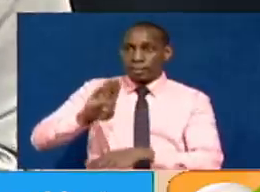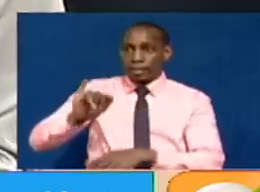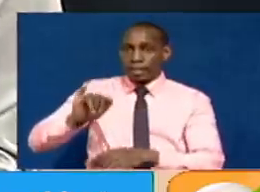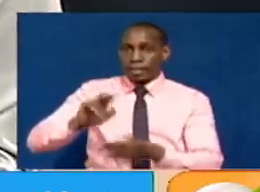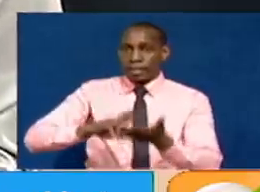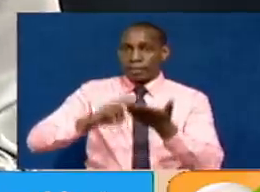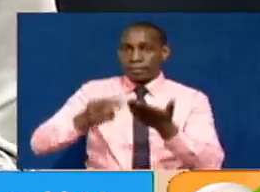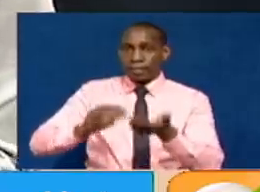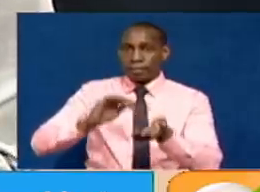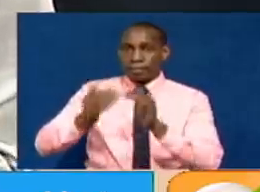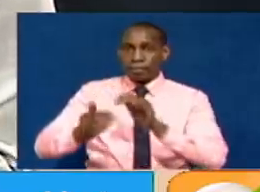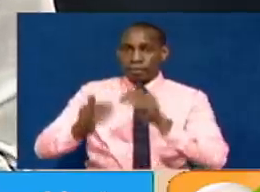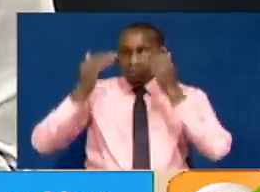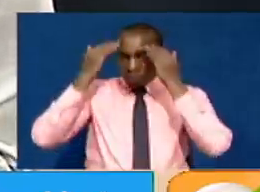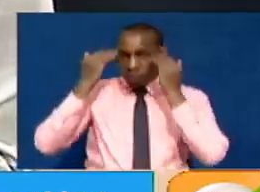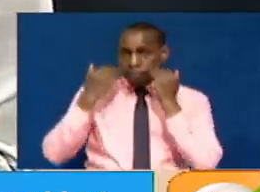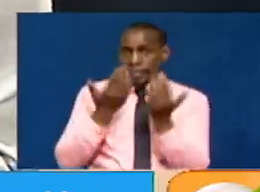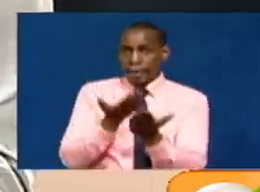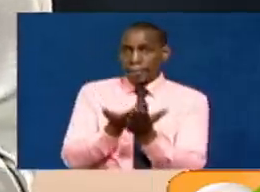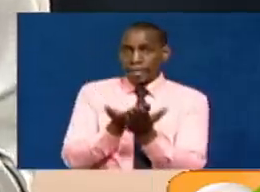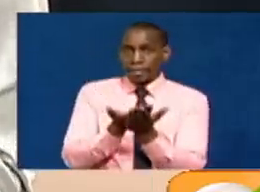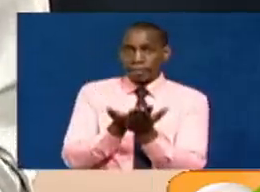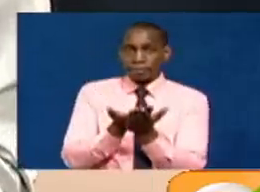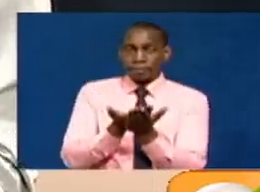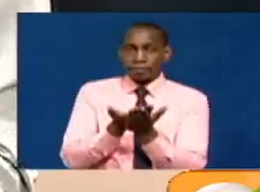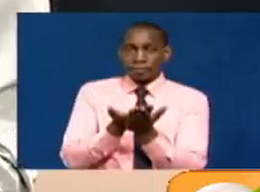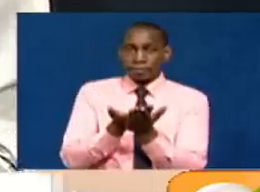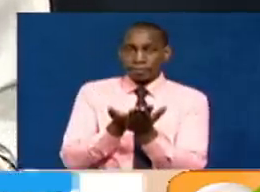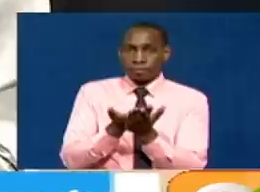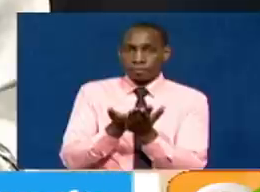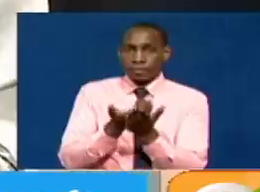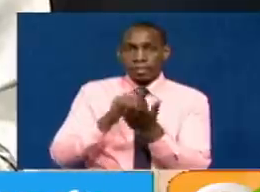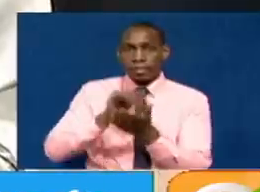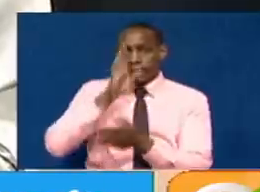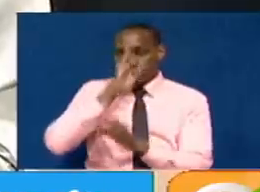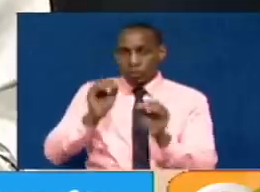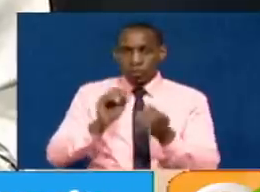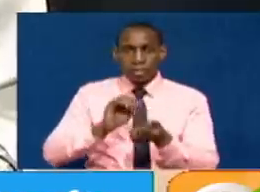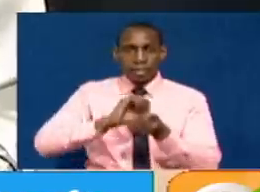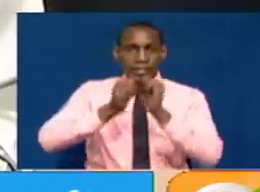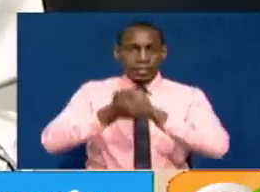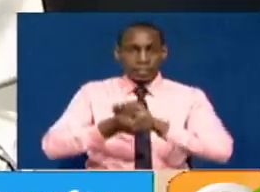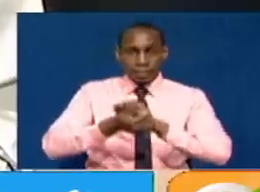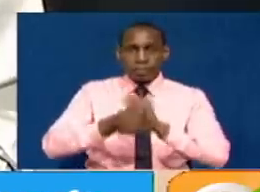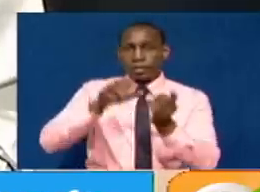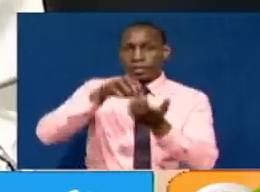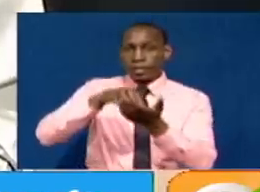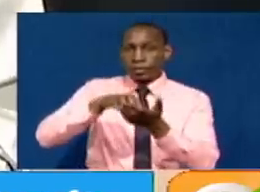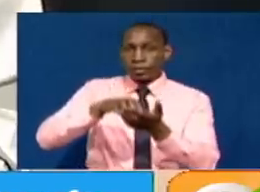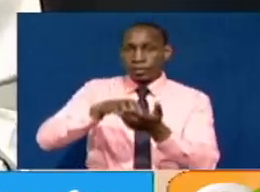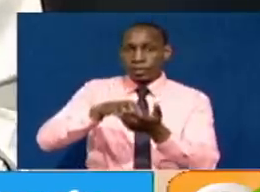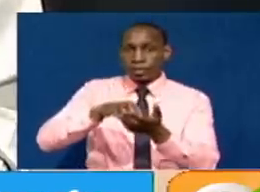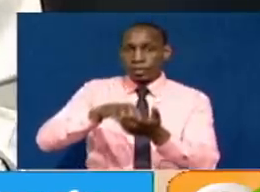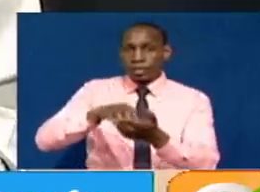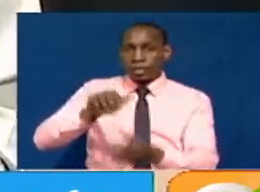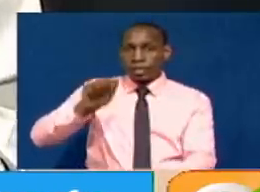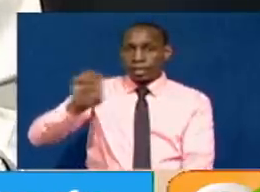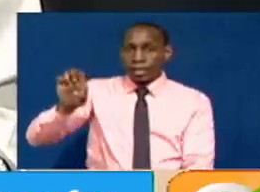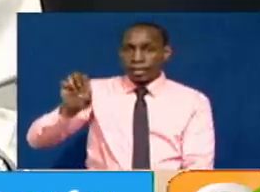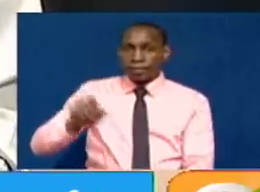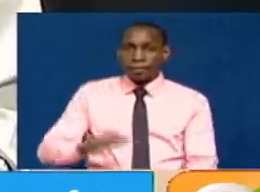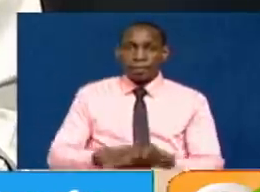Appeal, and that was definitely, without a doubt, a major turning point for Anne Waiguru. And a lot of